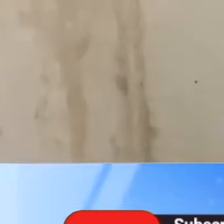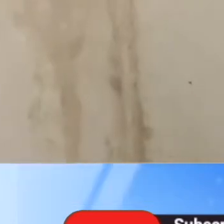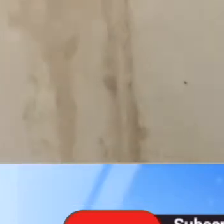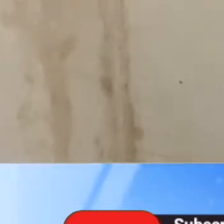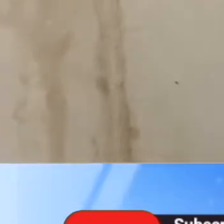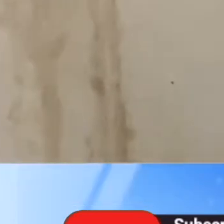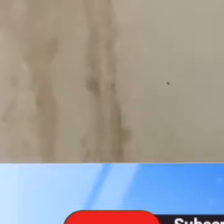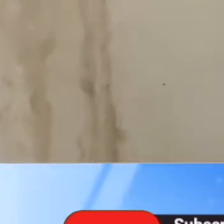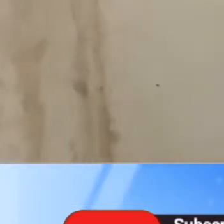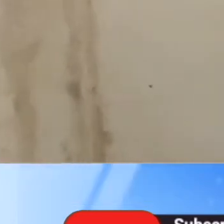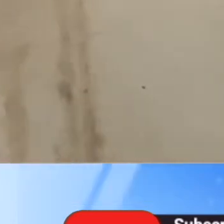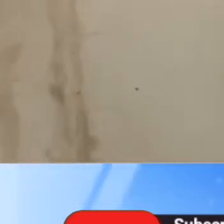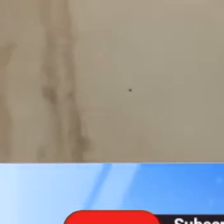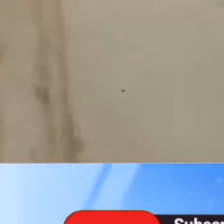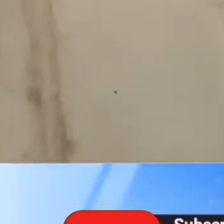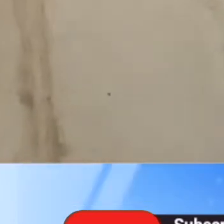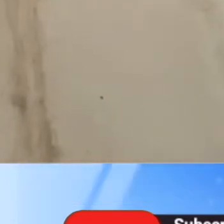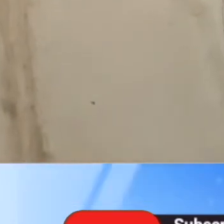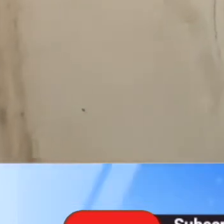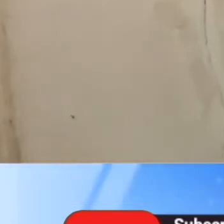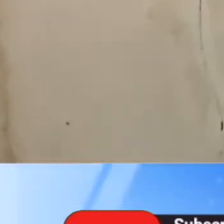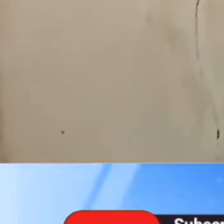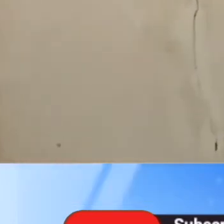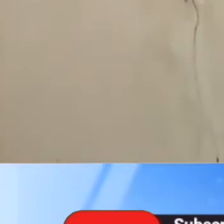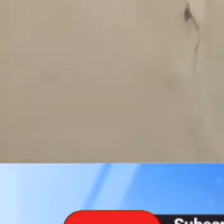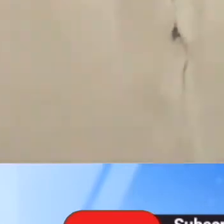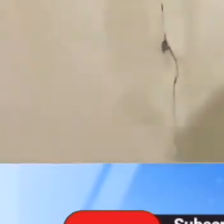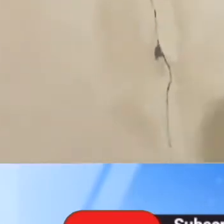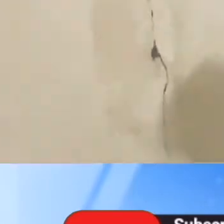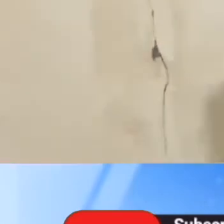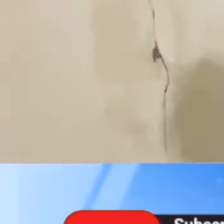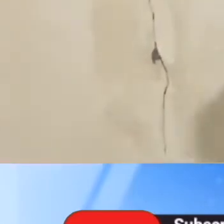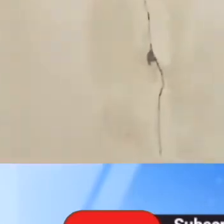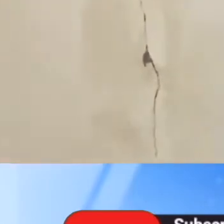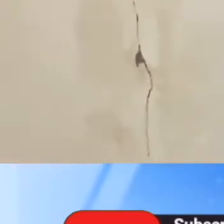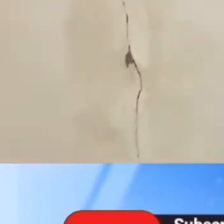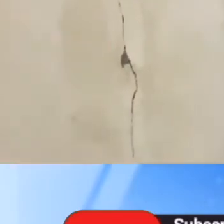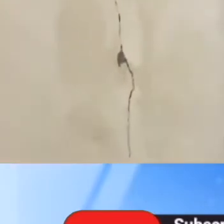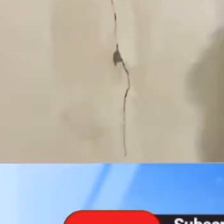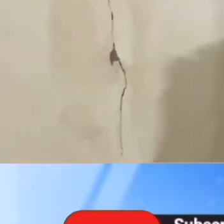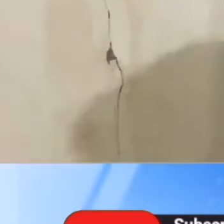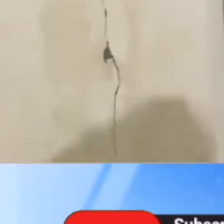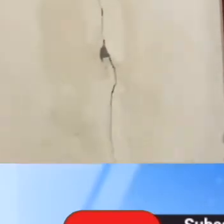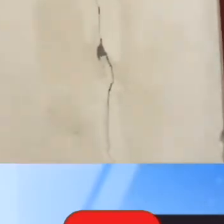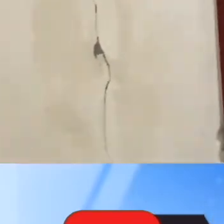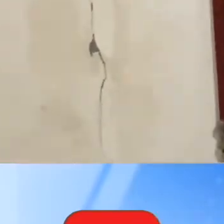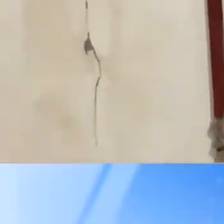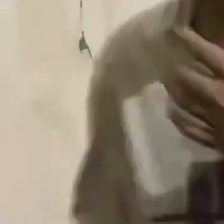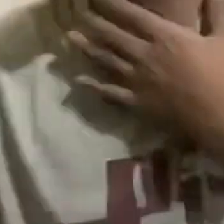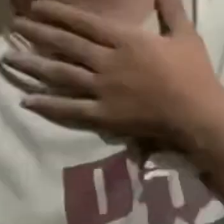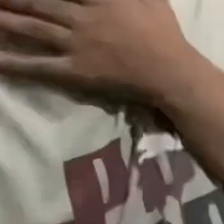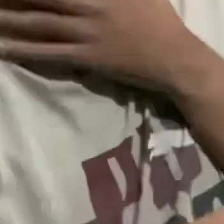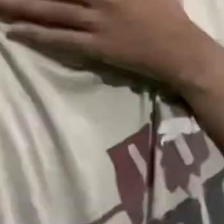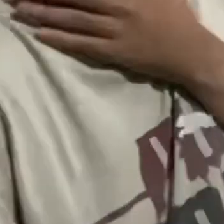I get 39,092 kilometers. But you're only different than my results!